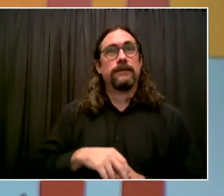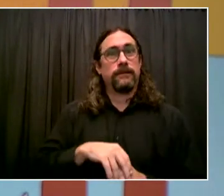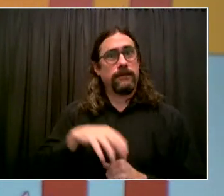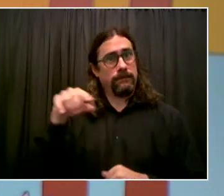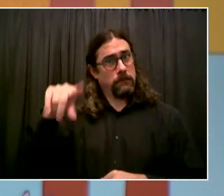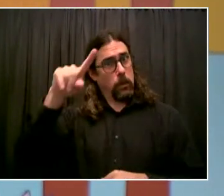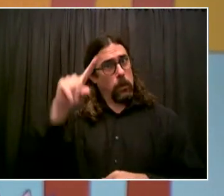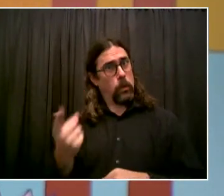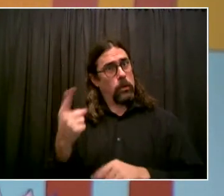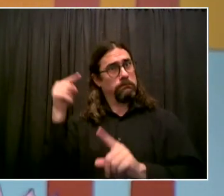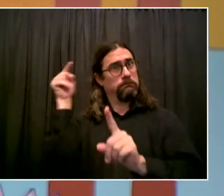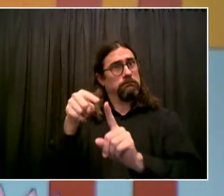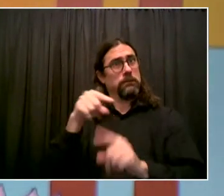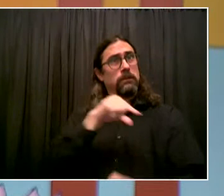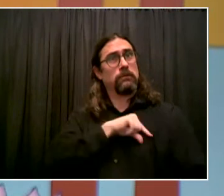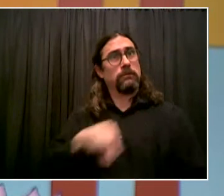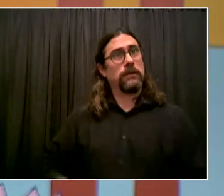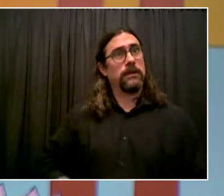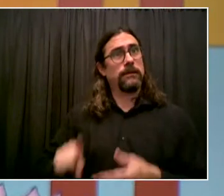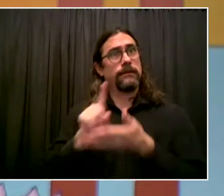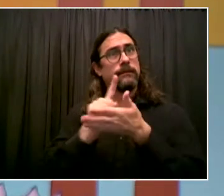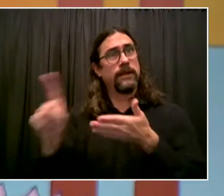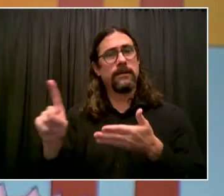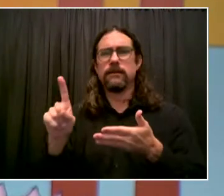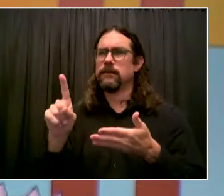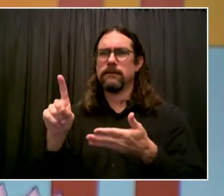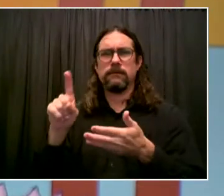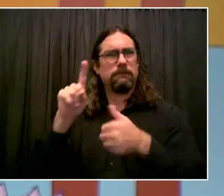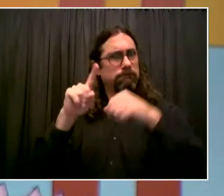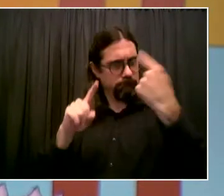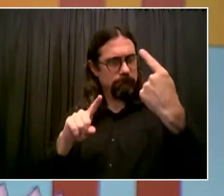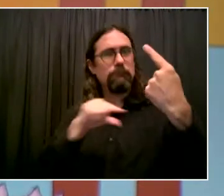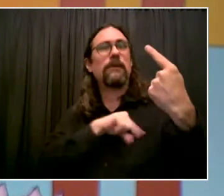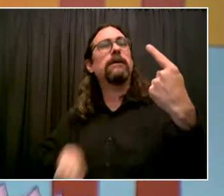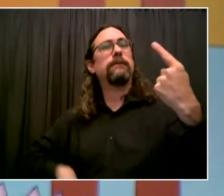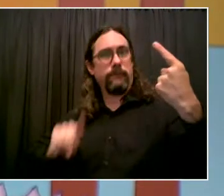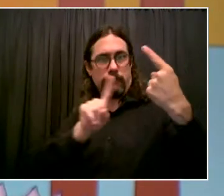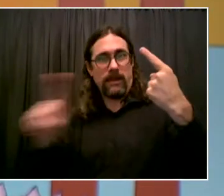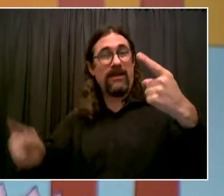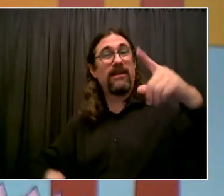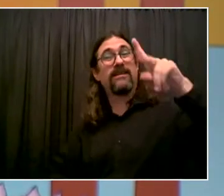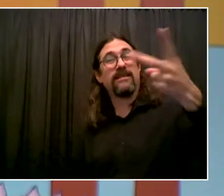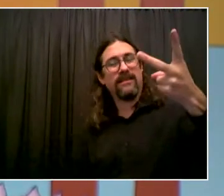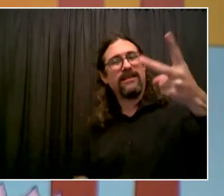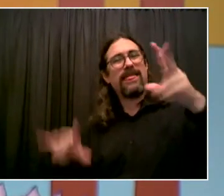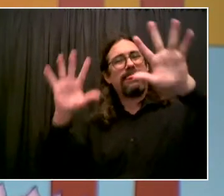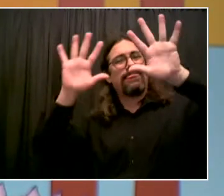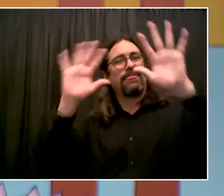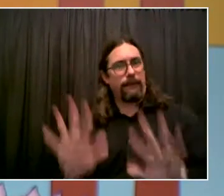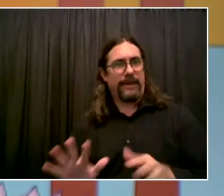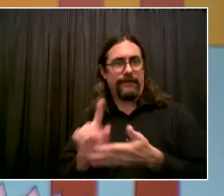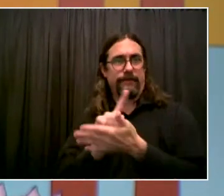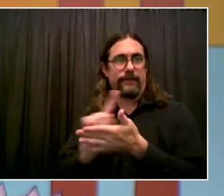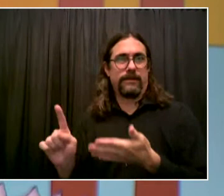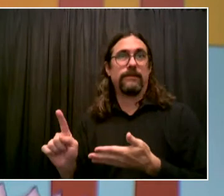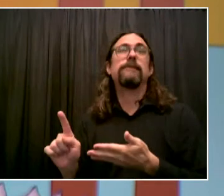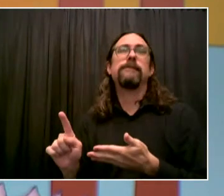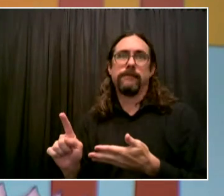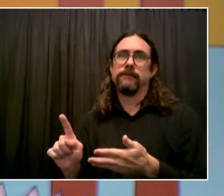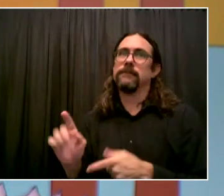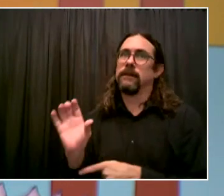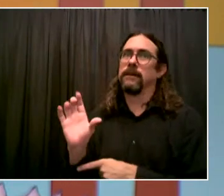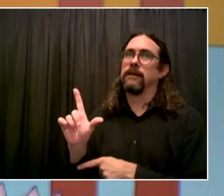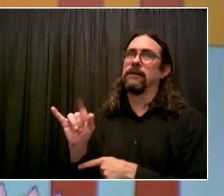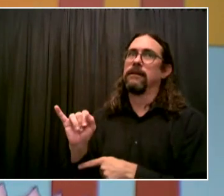intertwined. And that means we've got to do things differently in this city and in this country, and that begins with abandoning